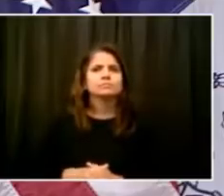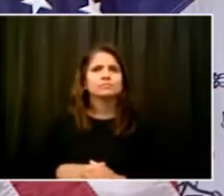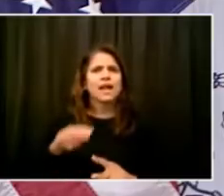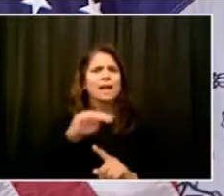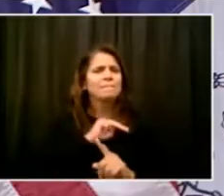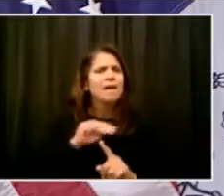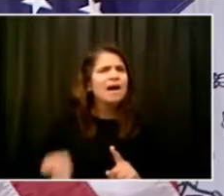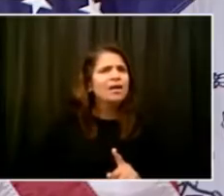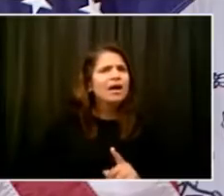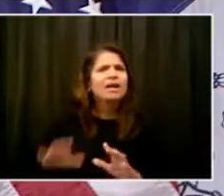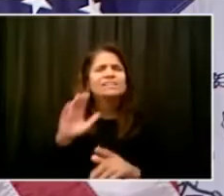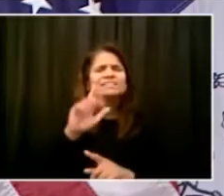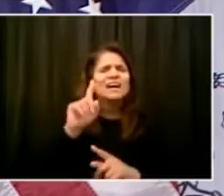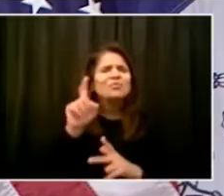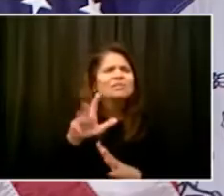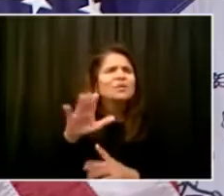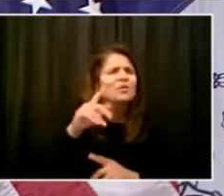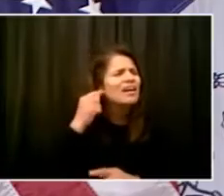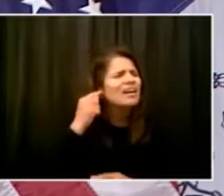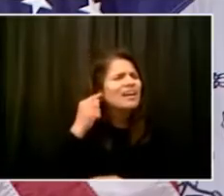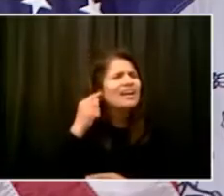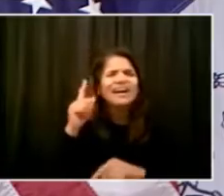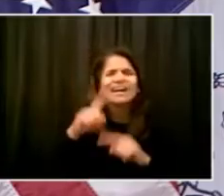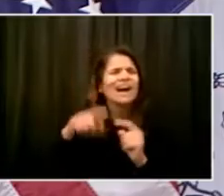Guidelines Board and Sorry. then Yeah,